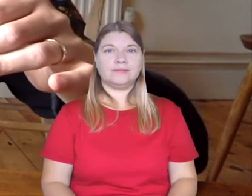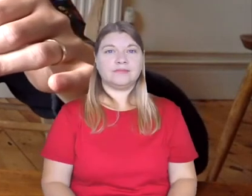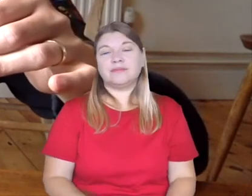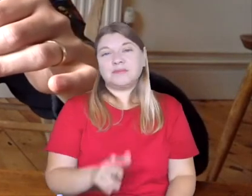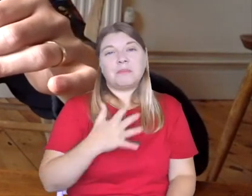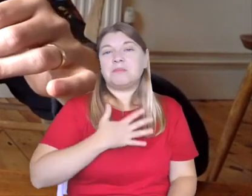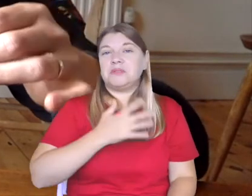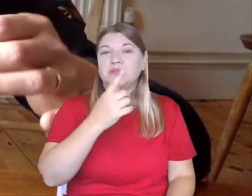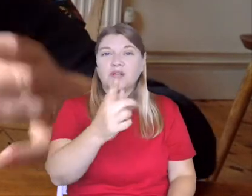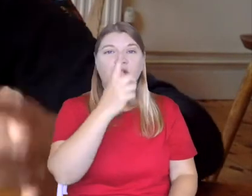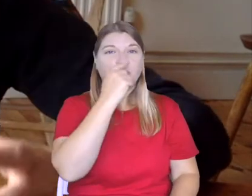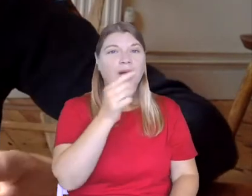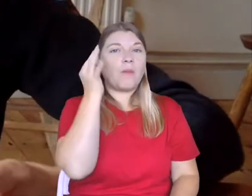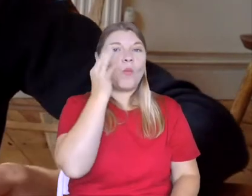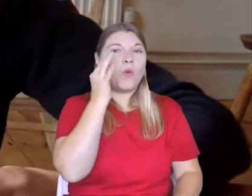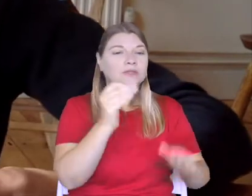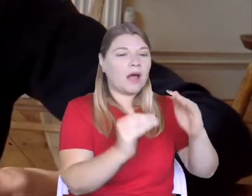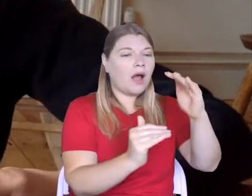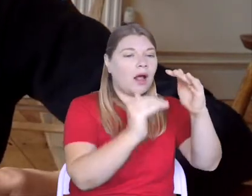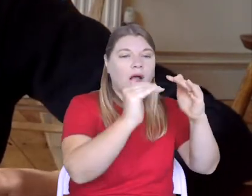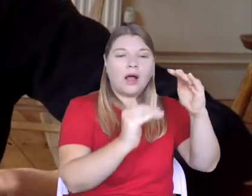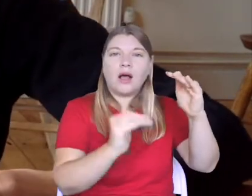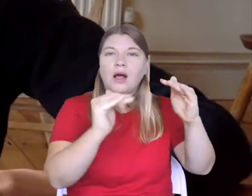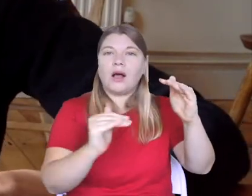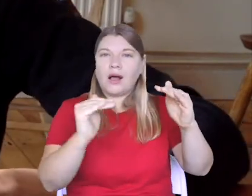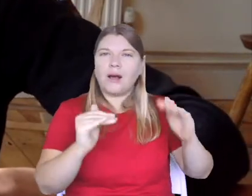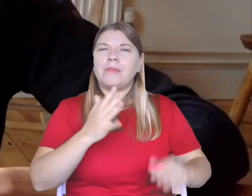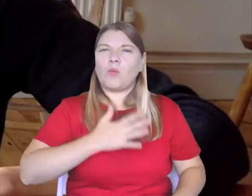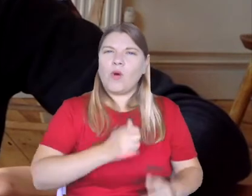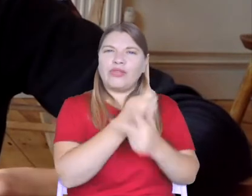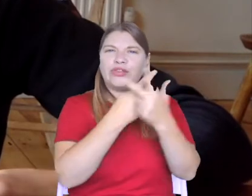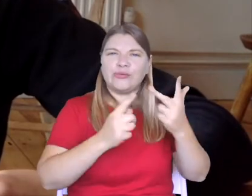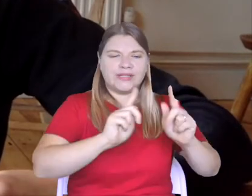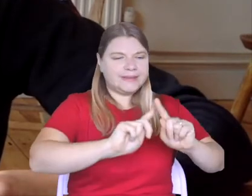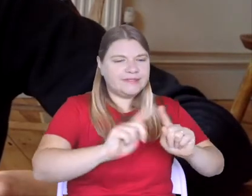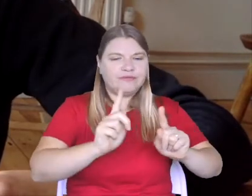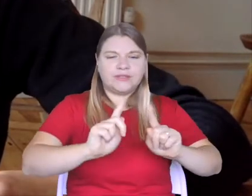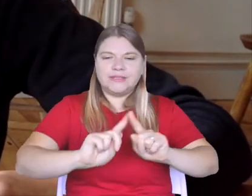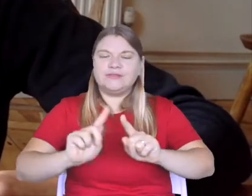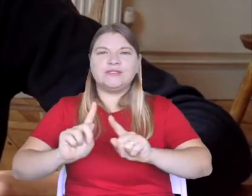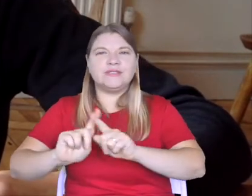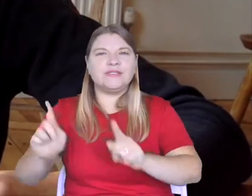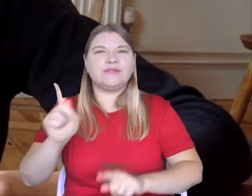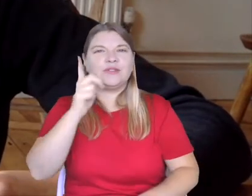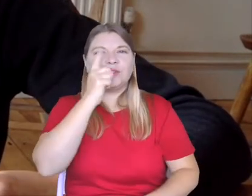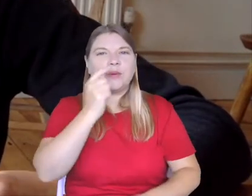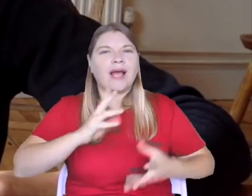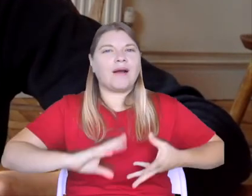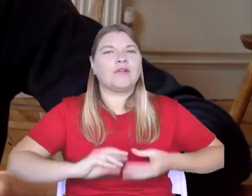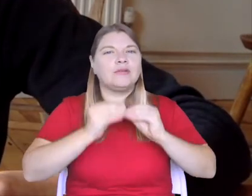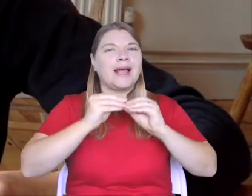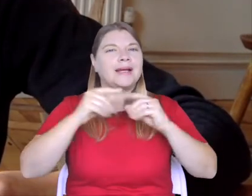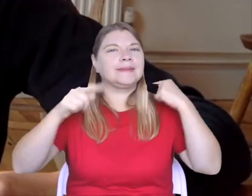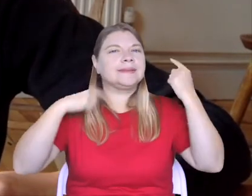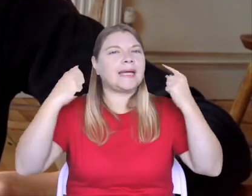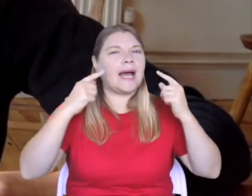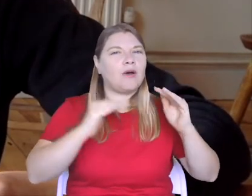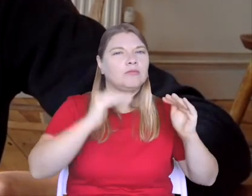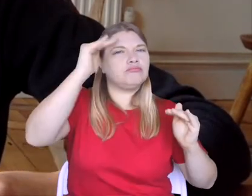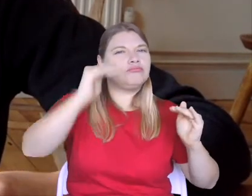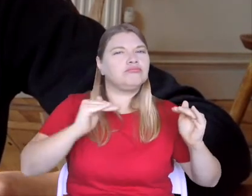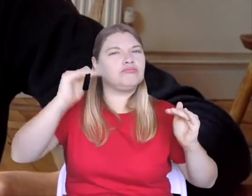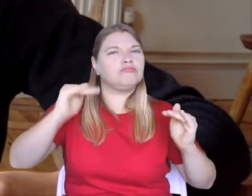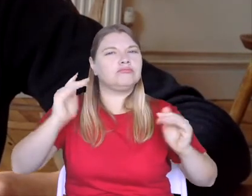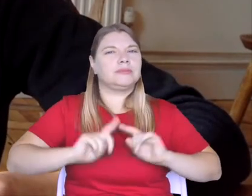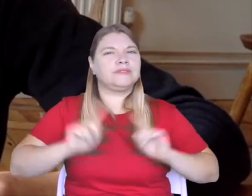can fill your bottles up with as much or as little as you want, but you want them to be different so that you get different sounds.